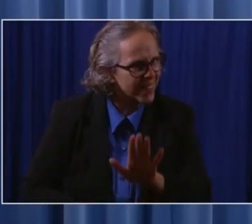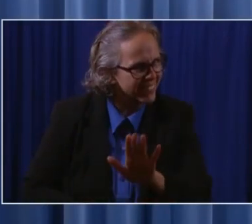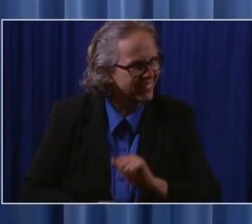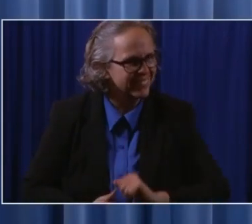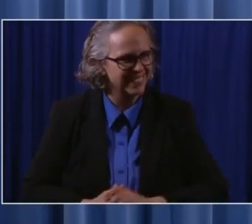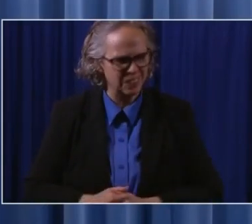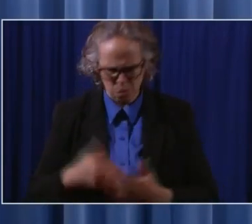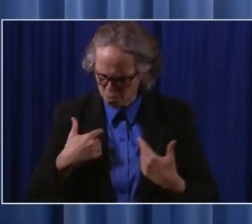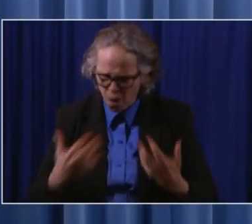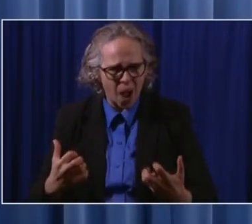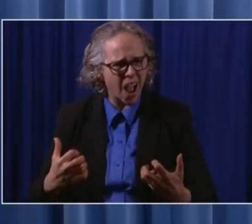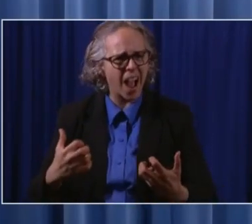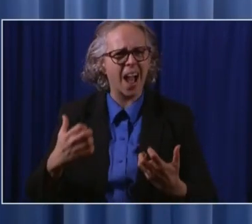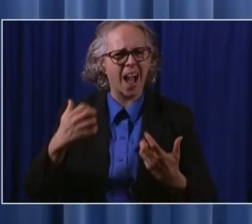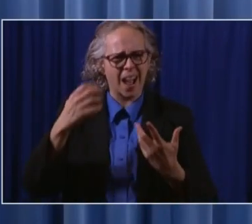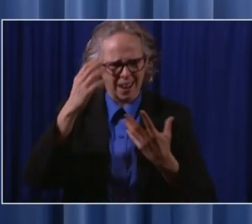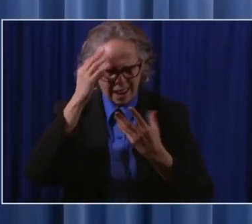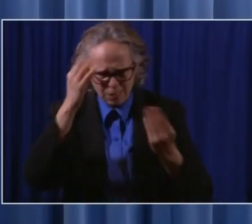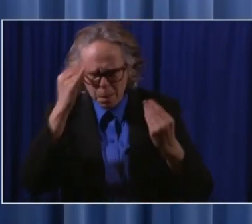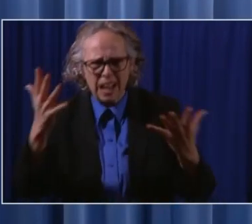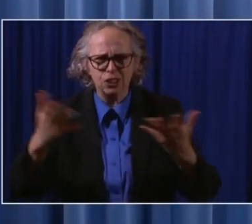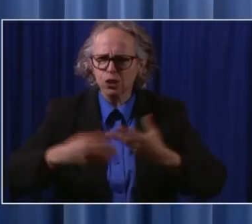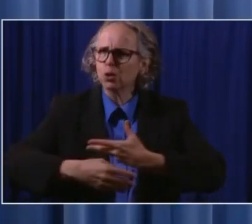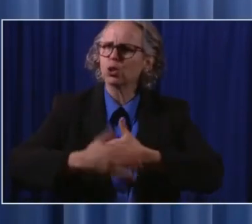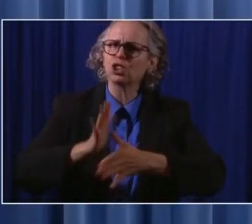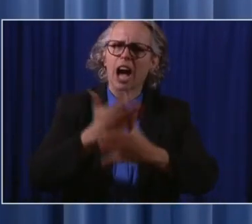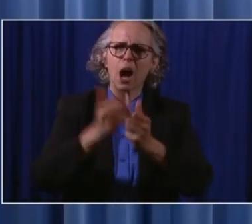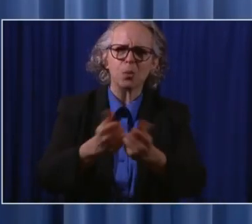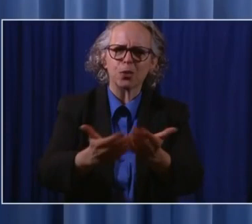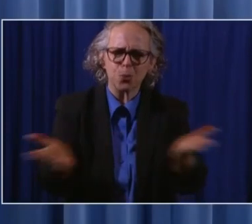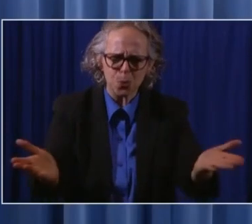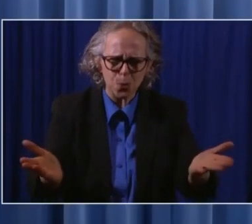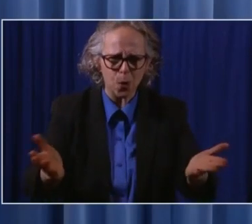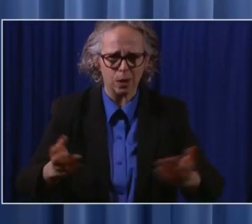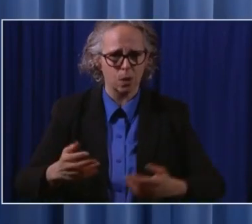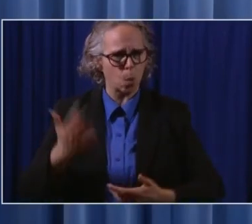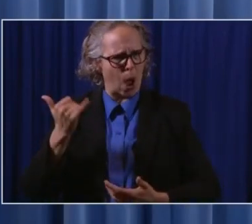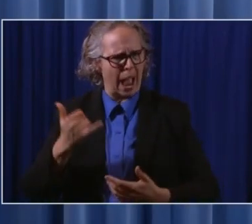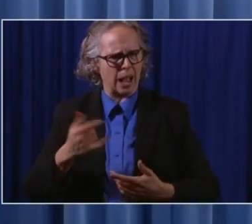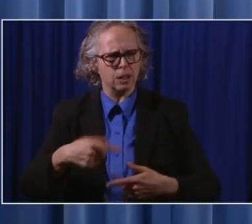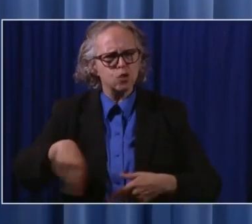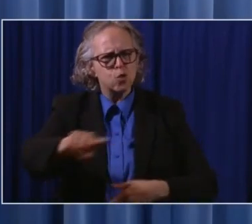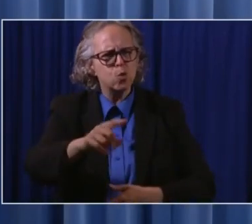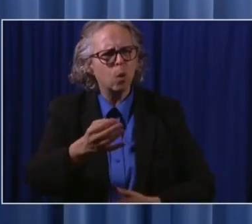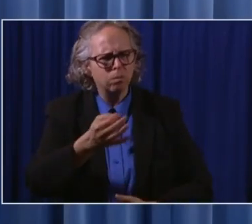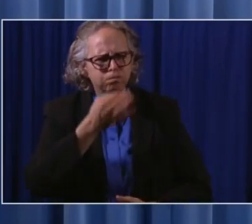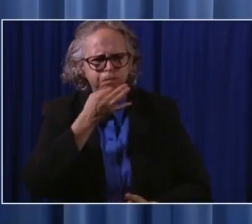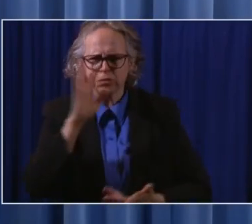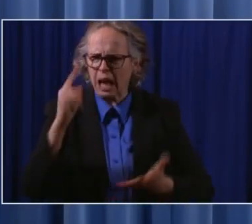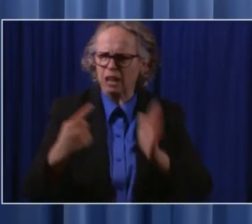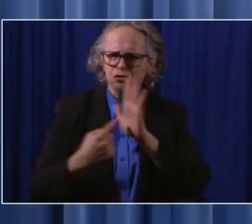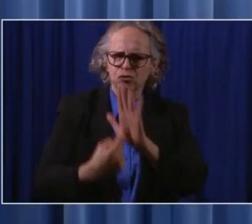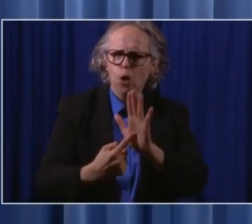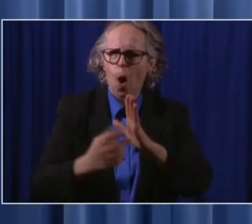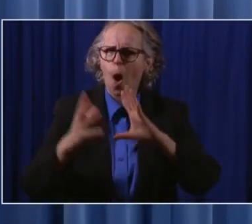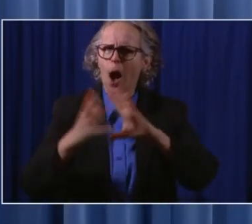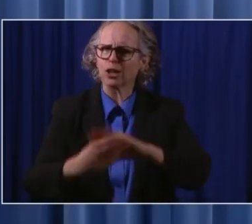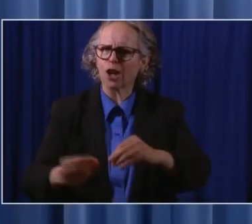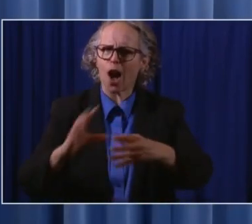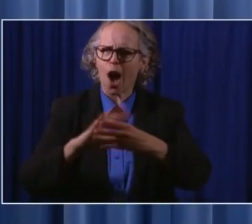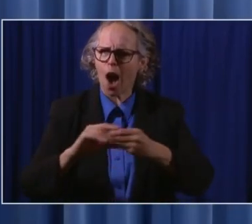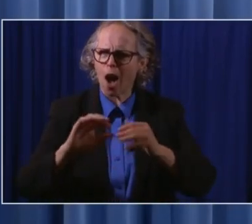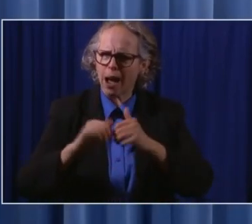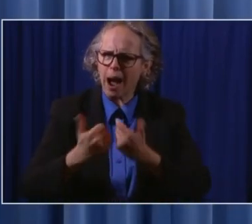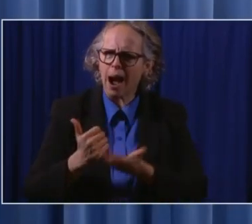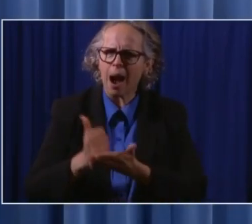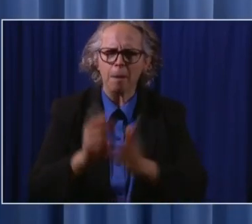media does best. They do a lot of good things, but one is to tell the stories. Just tell the stories, because I think the more these stories are told,